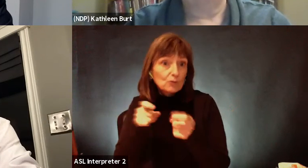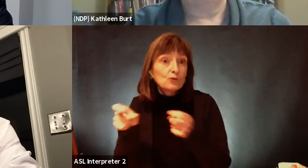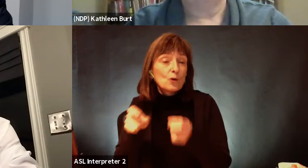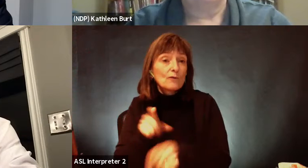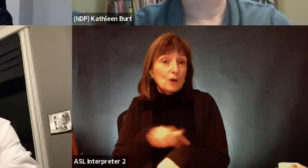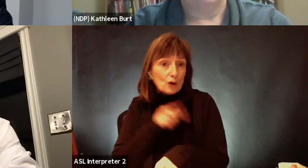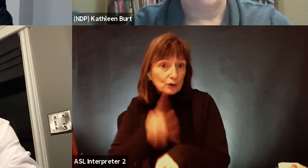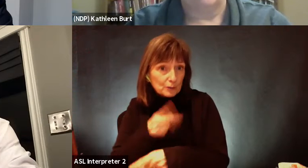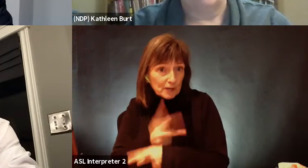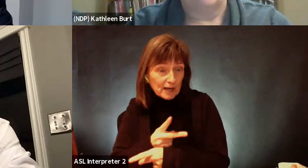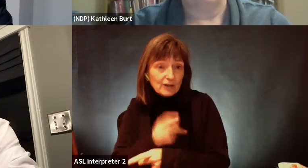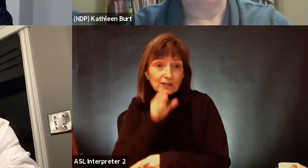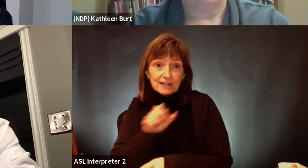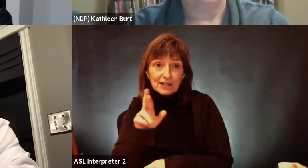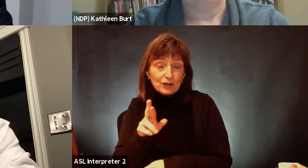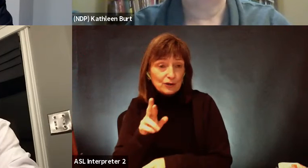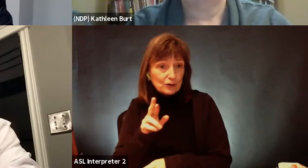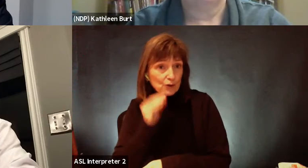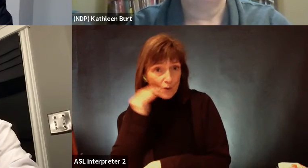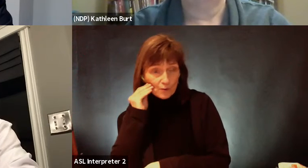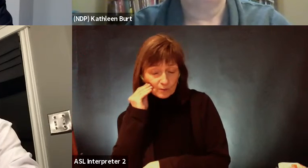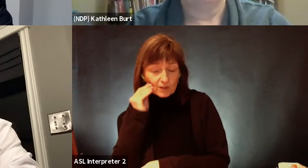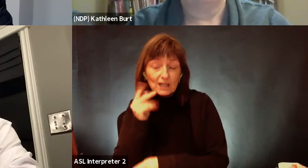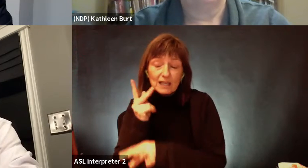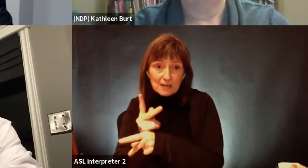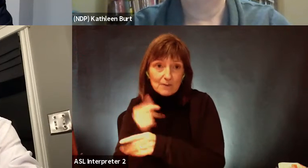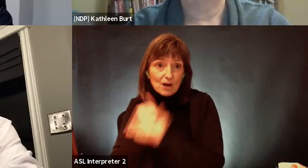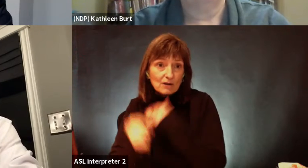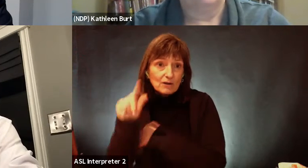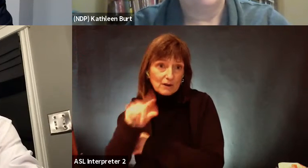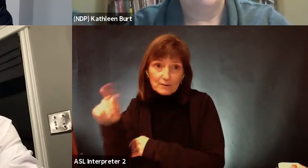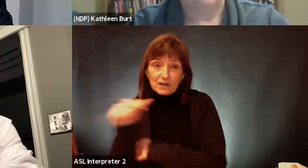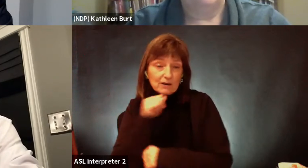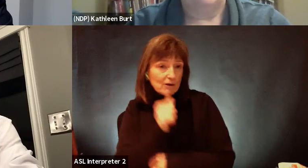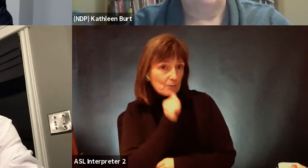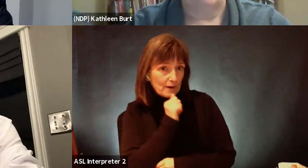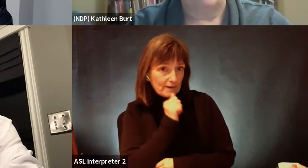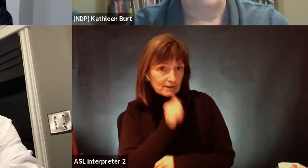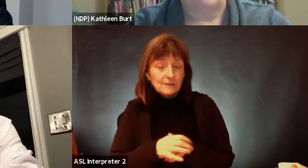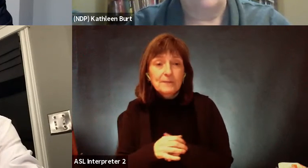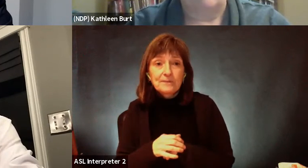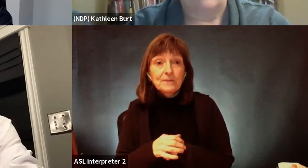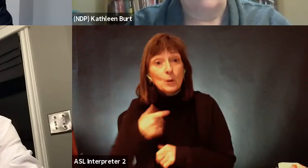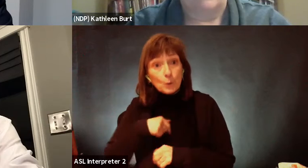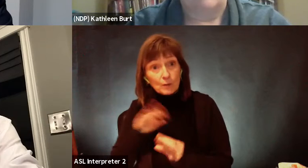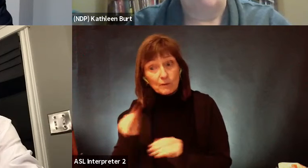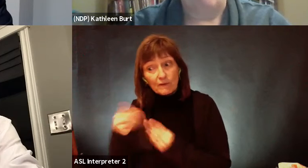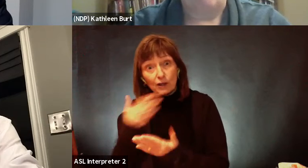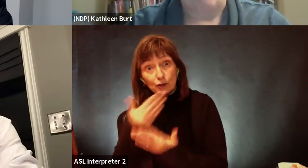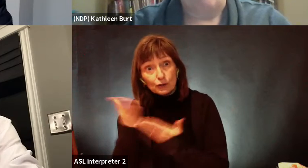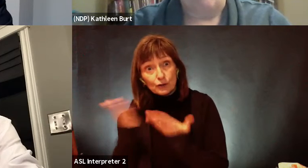service to our seniors in long-term care because they are publicly funded. And that's what we would like to